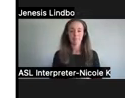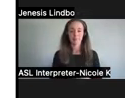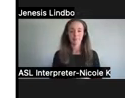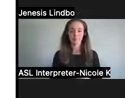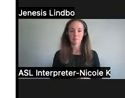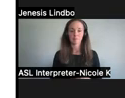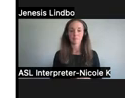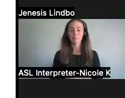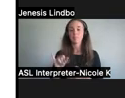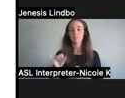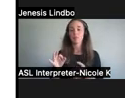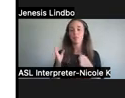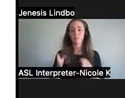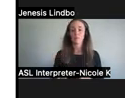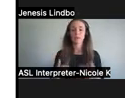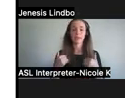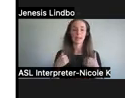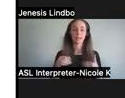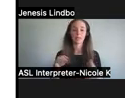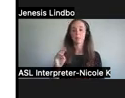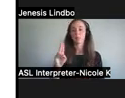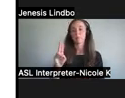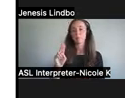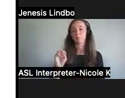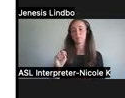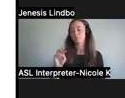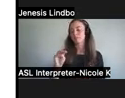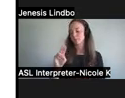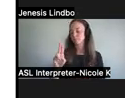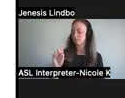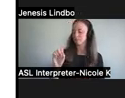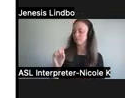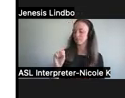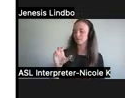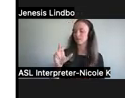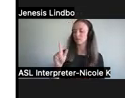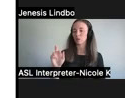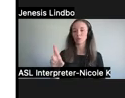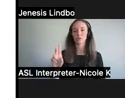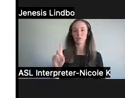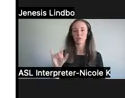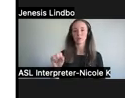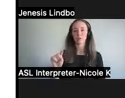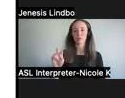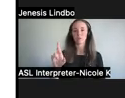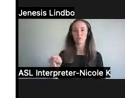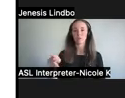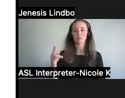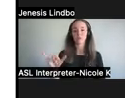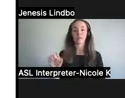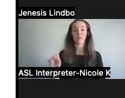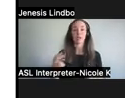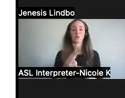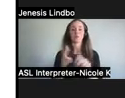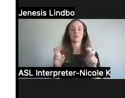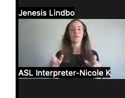For individuals with Duchenne's muscular dystrophy, we can look at the lightweight controller option through Evil Controllers. So